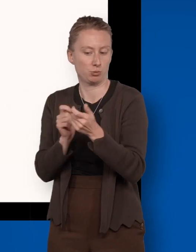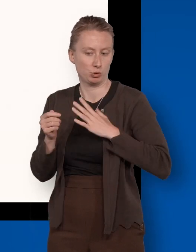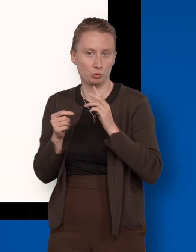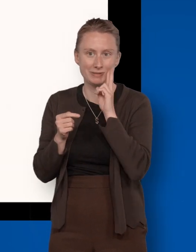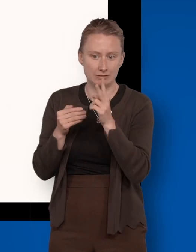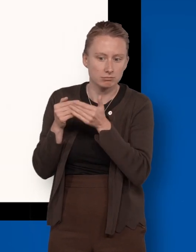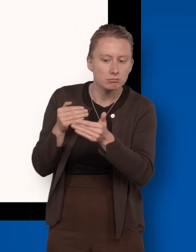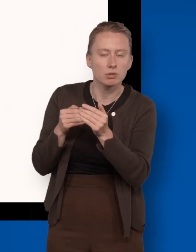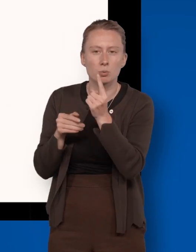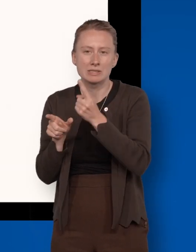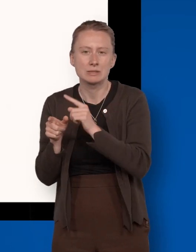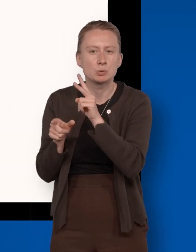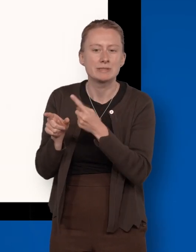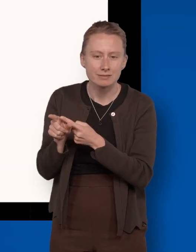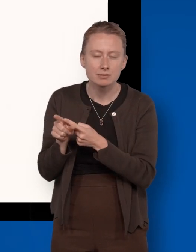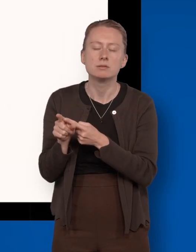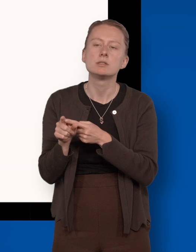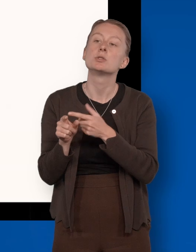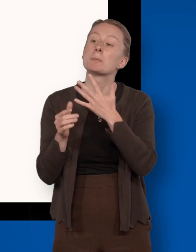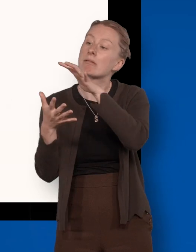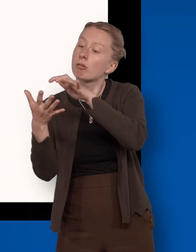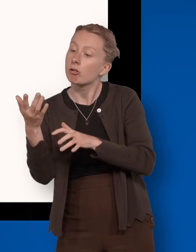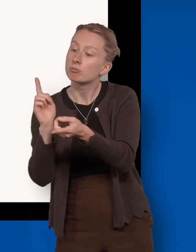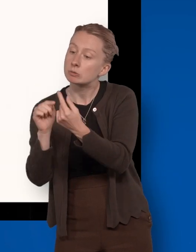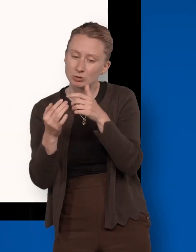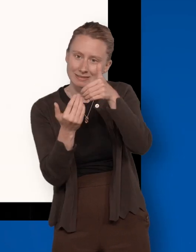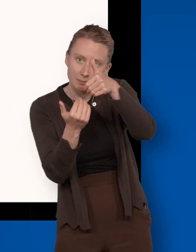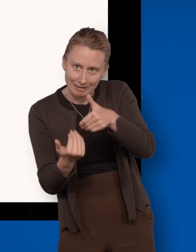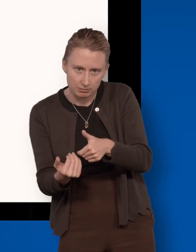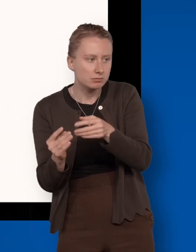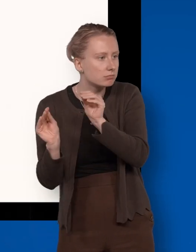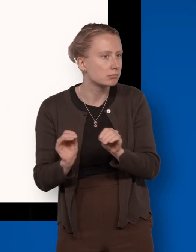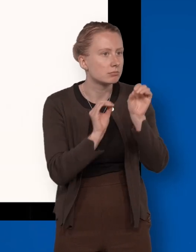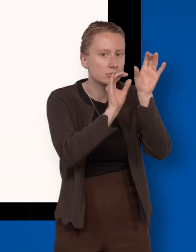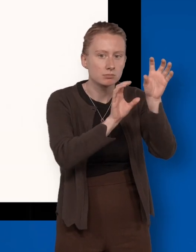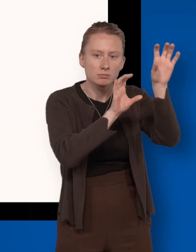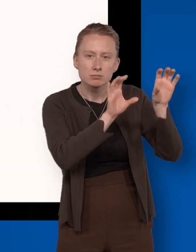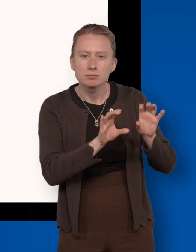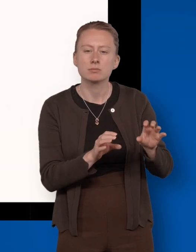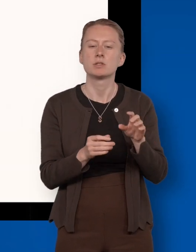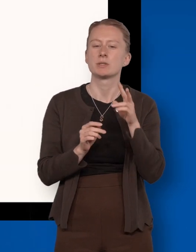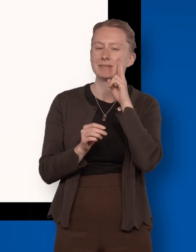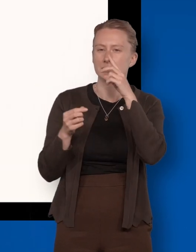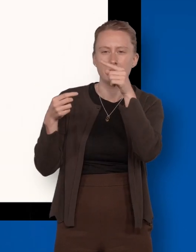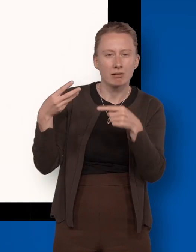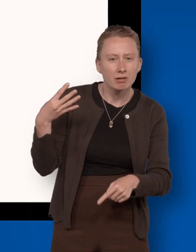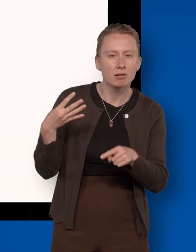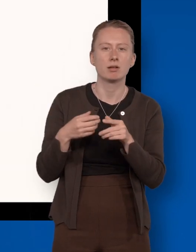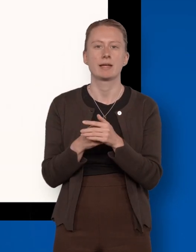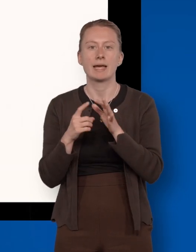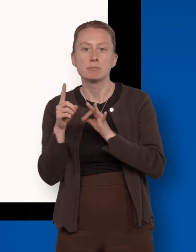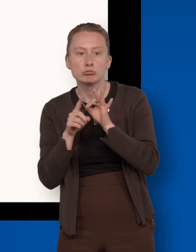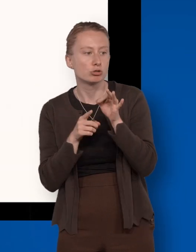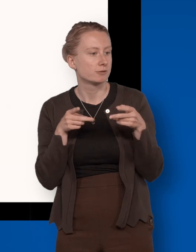split responses that we've found. So we've had respondents asking for improved road safety measures,